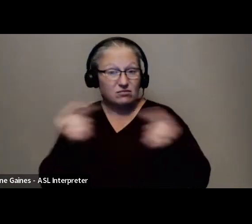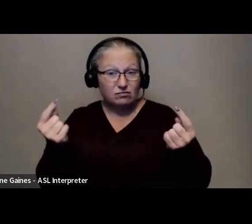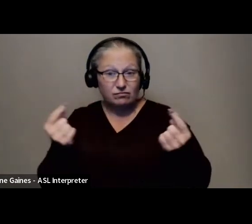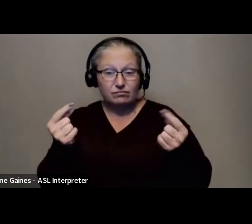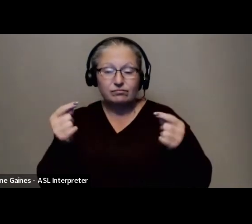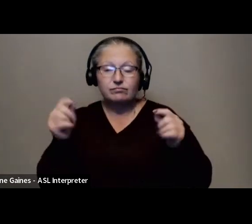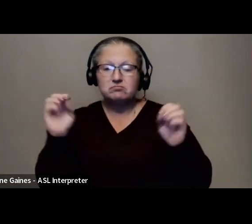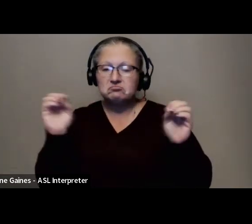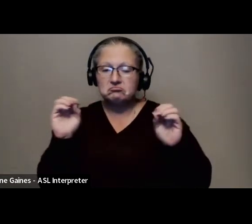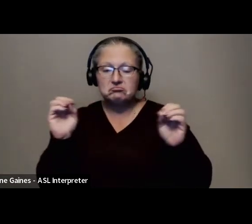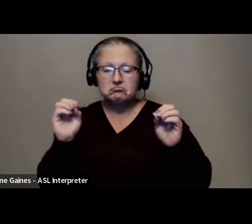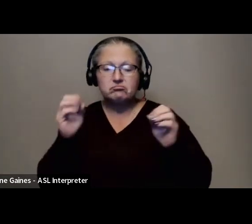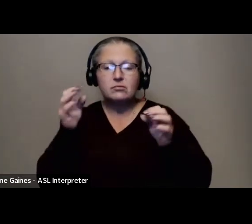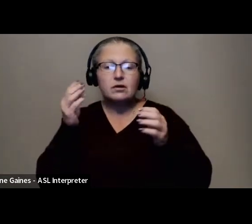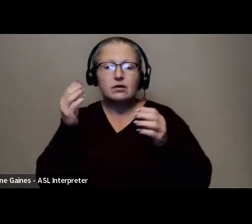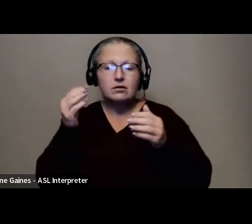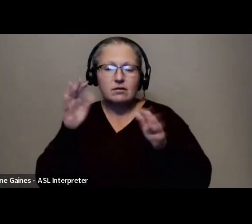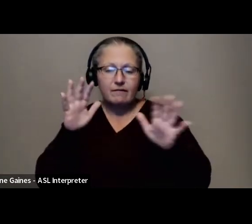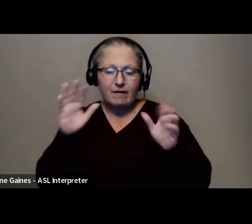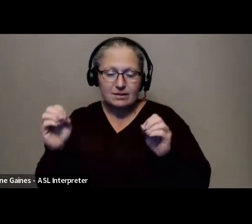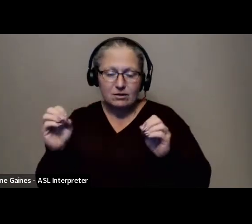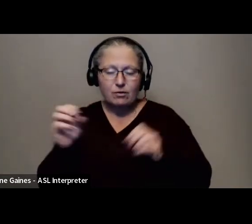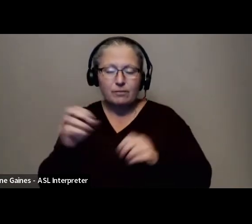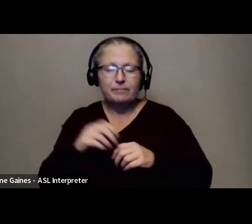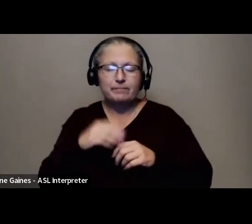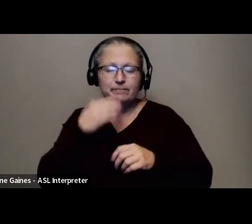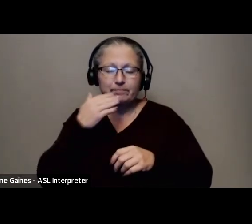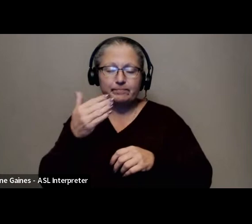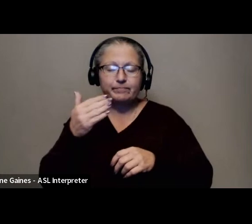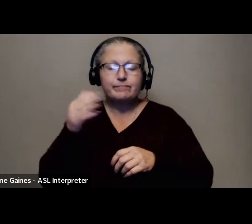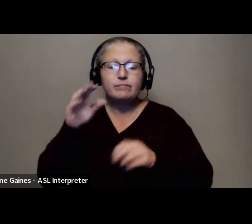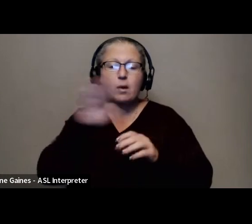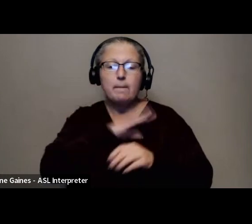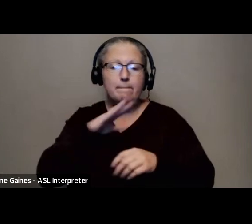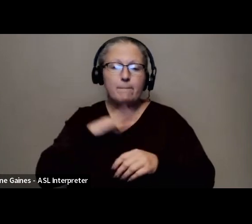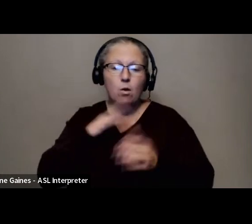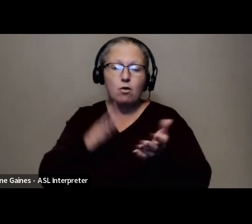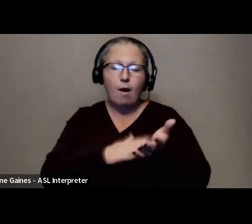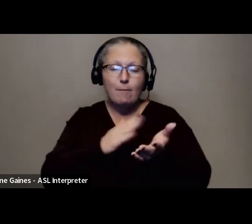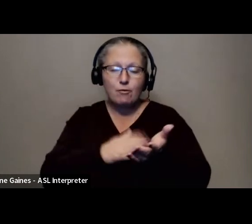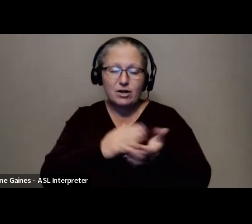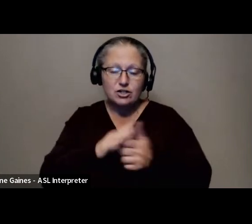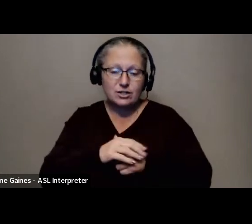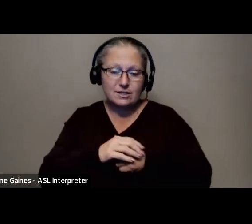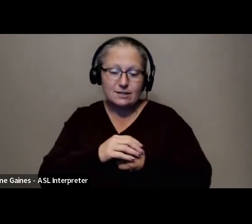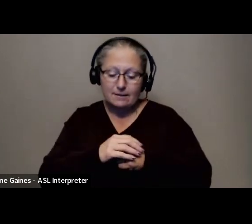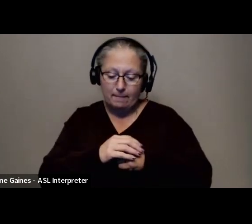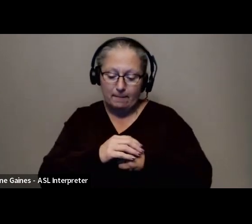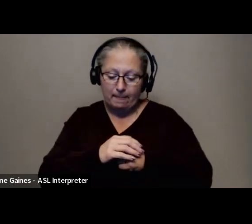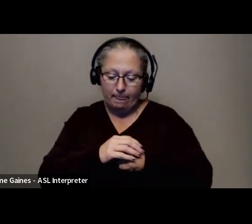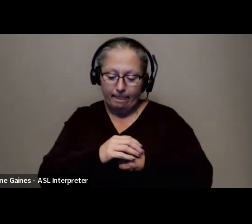Any opposed? Hearing none, the motion is carried. Thank you. Moving on to board operations.